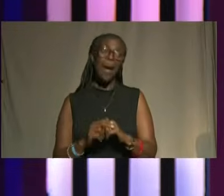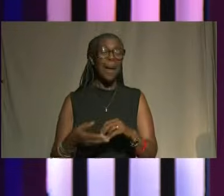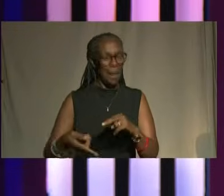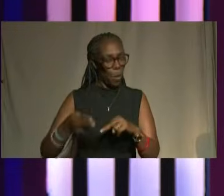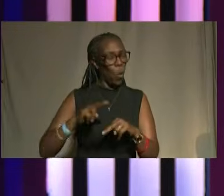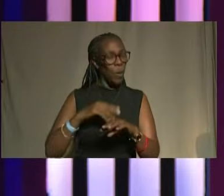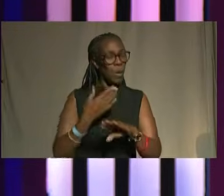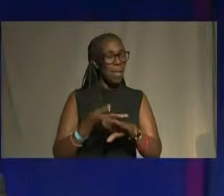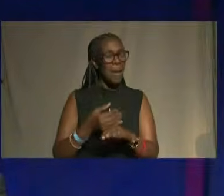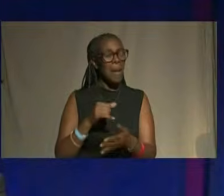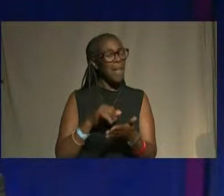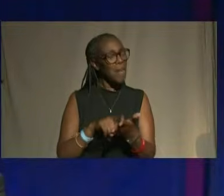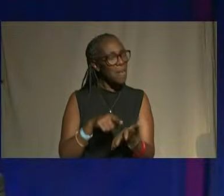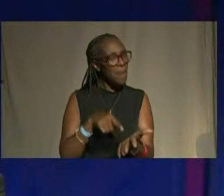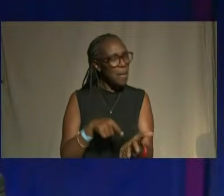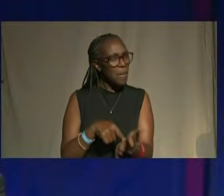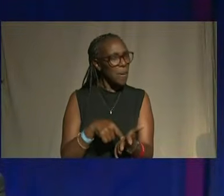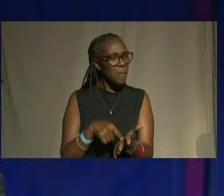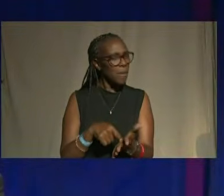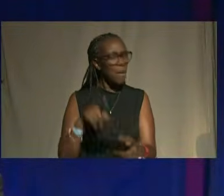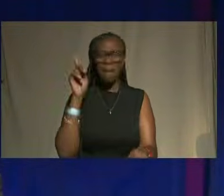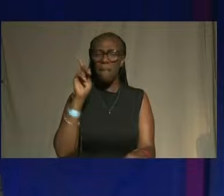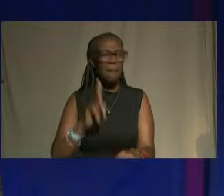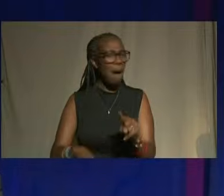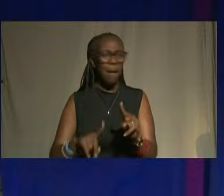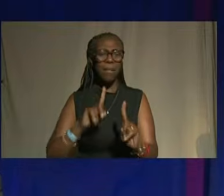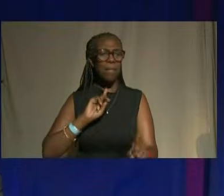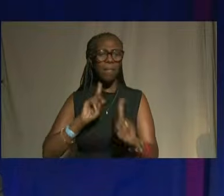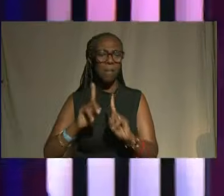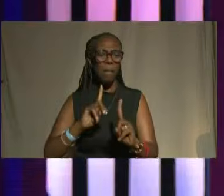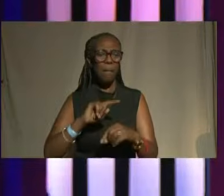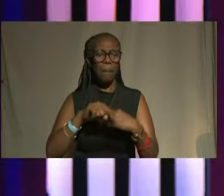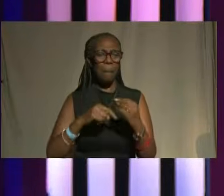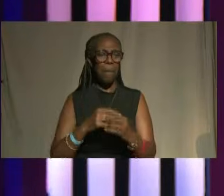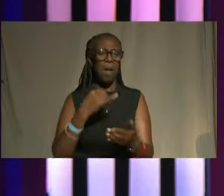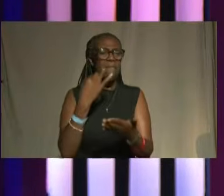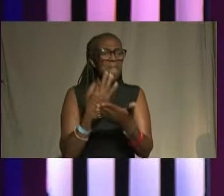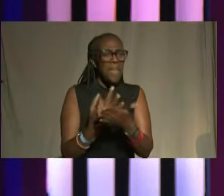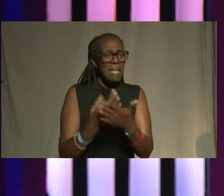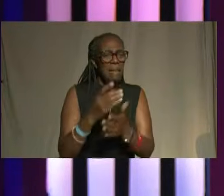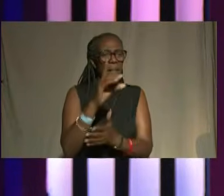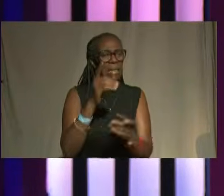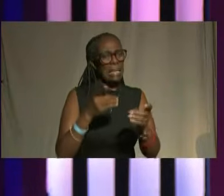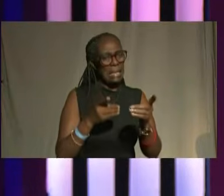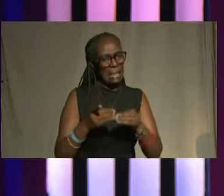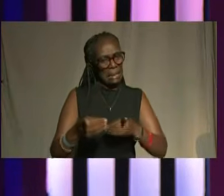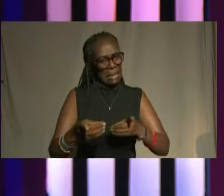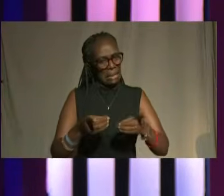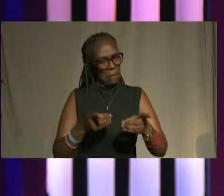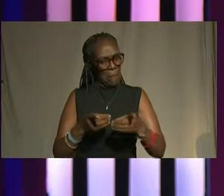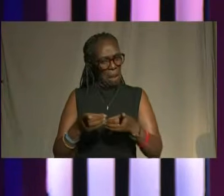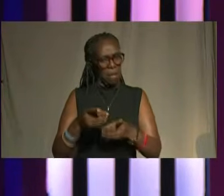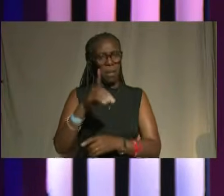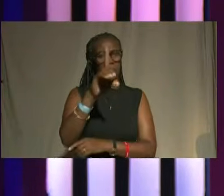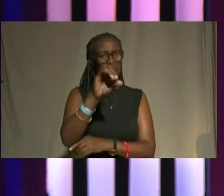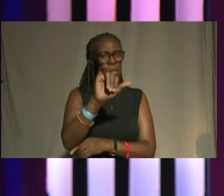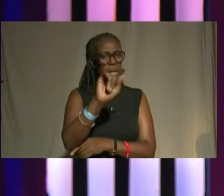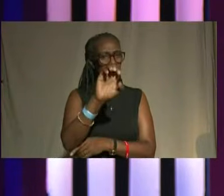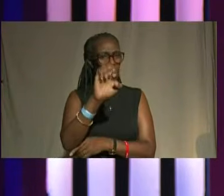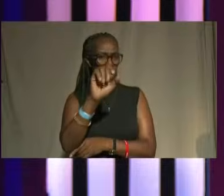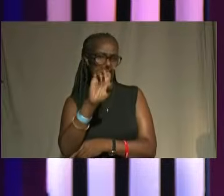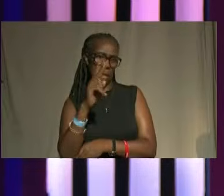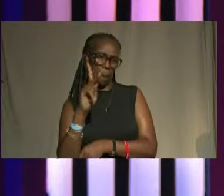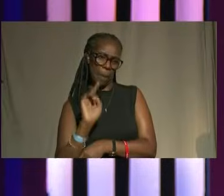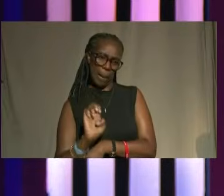across me right here. They cannot talk about fiscal discipline. They cannot talk about management and economy. They presided over